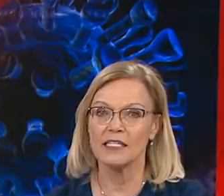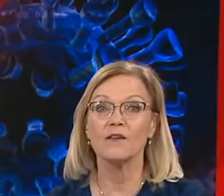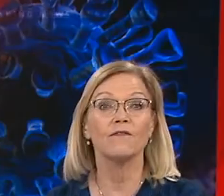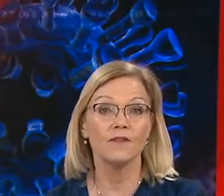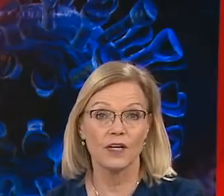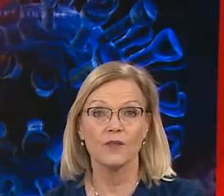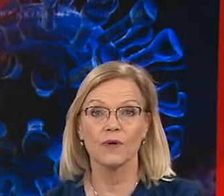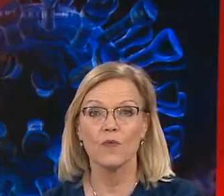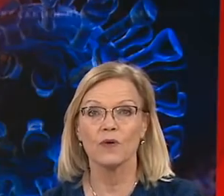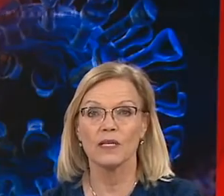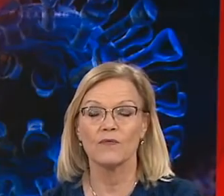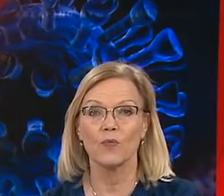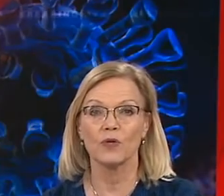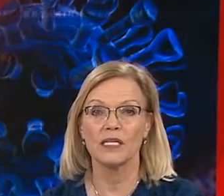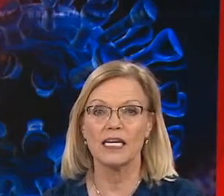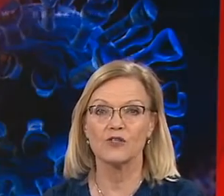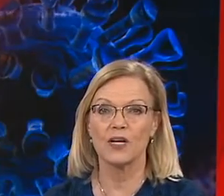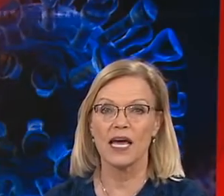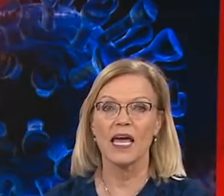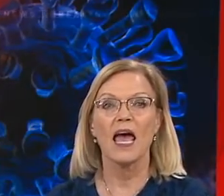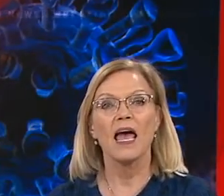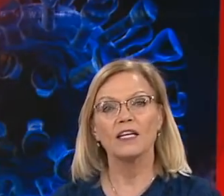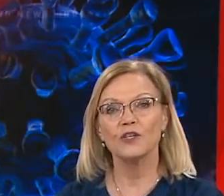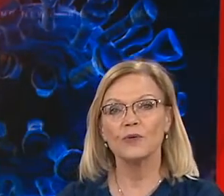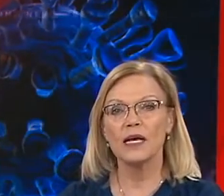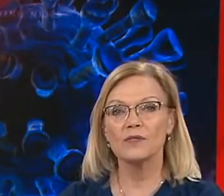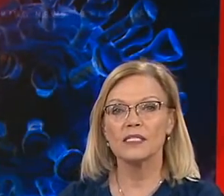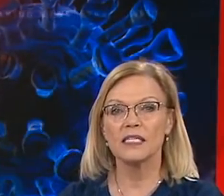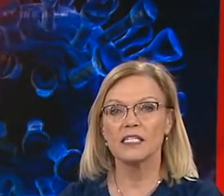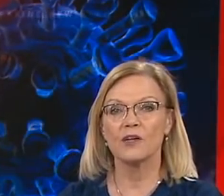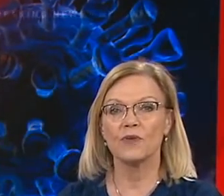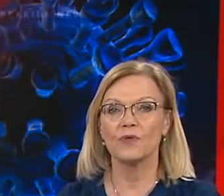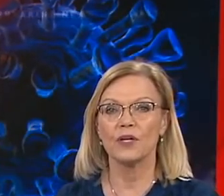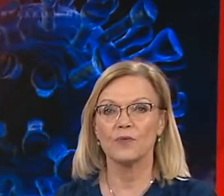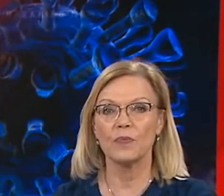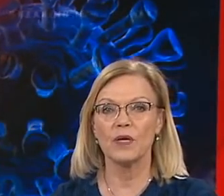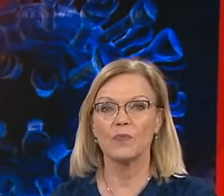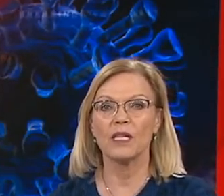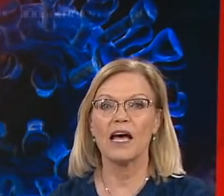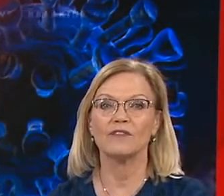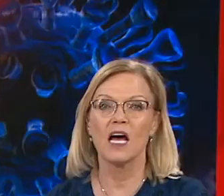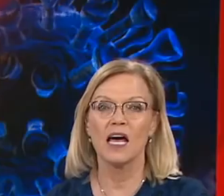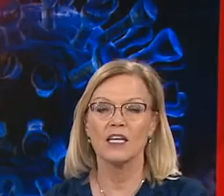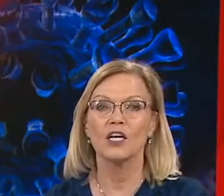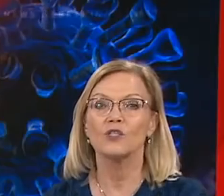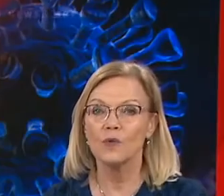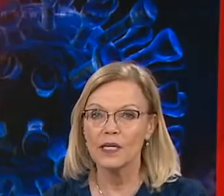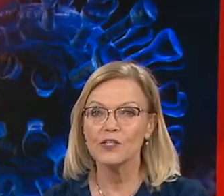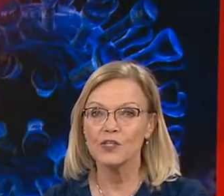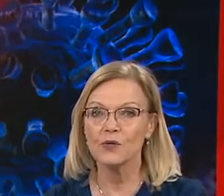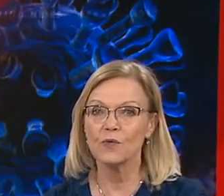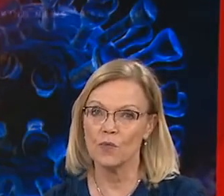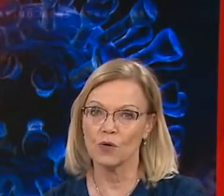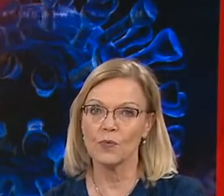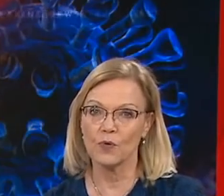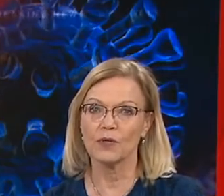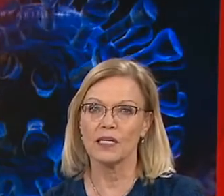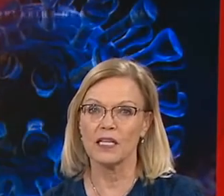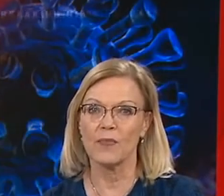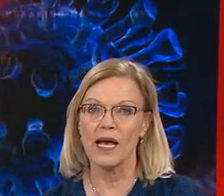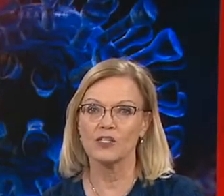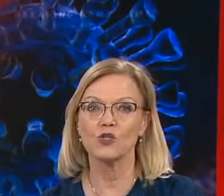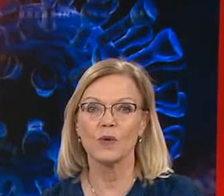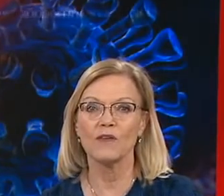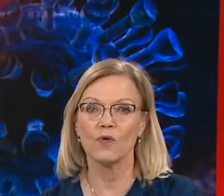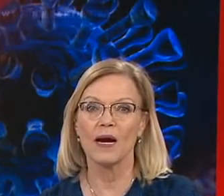That is 53 more than reported yesterday. And 2,633 people have died. 22 more reported